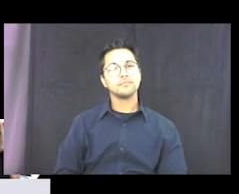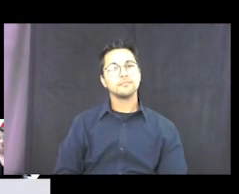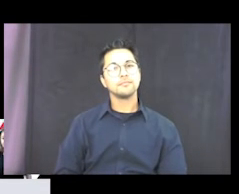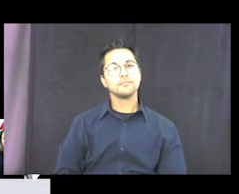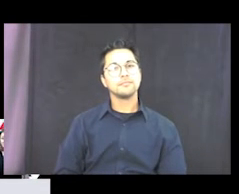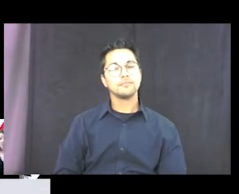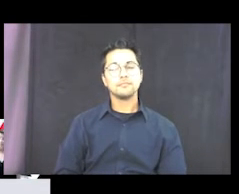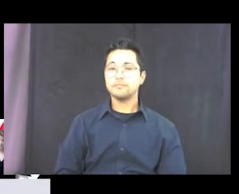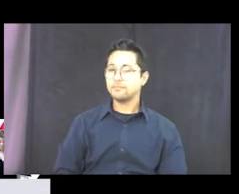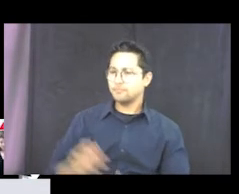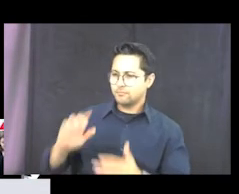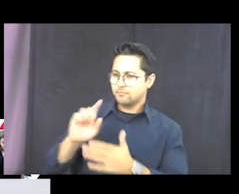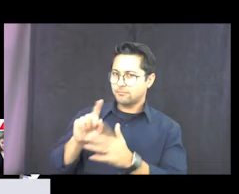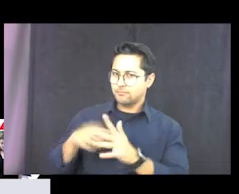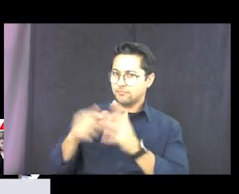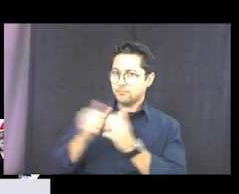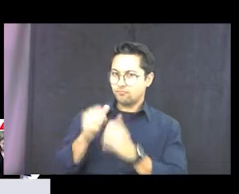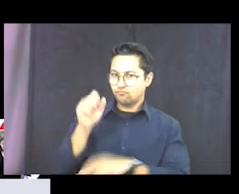Let's start with our heads down.